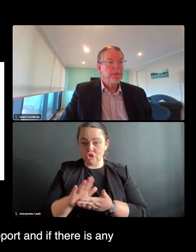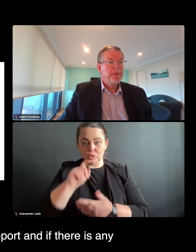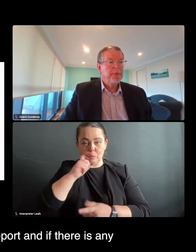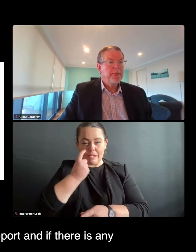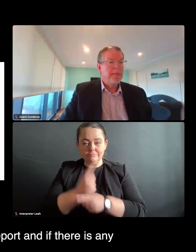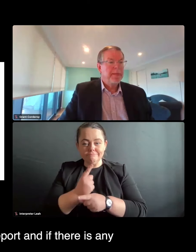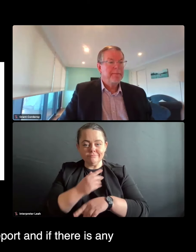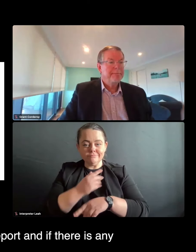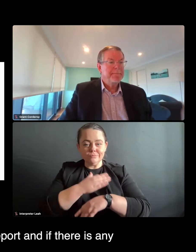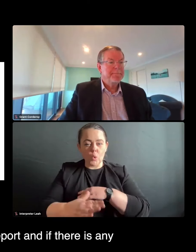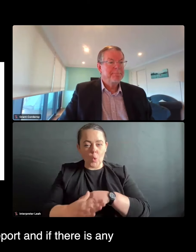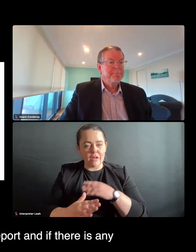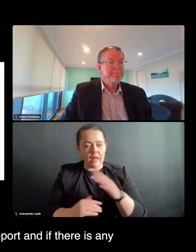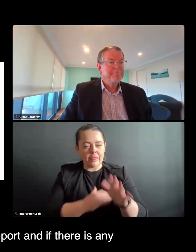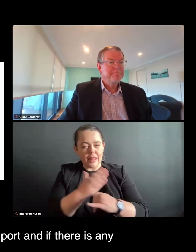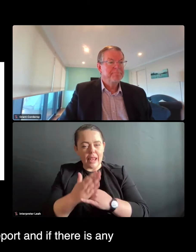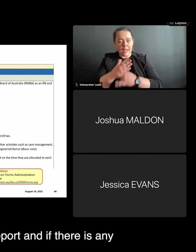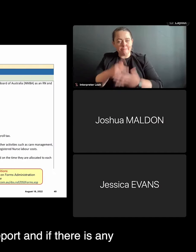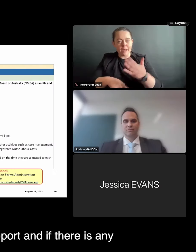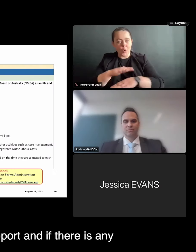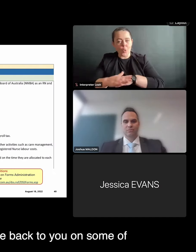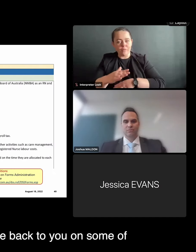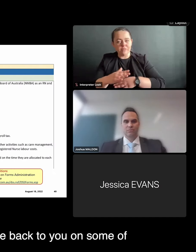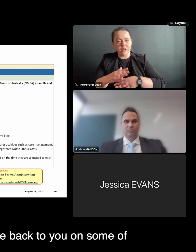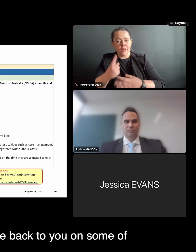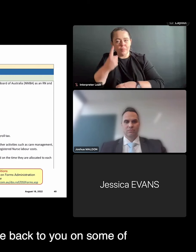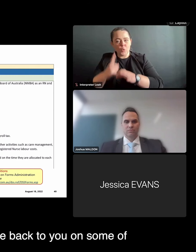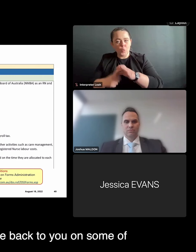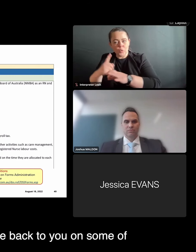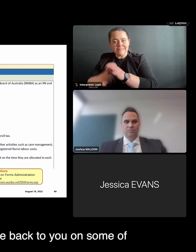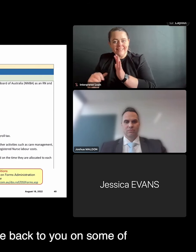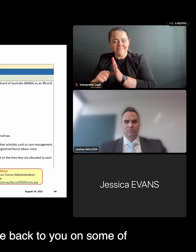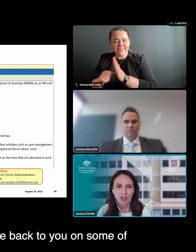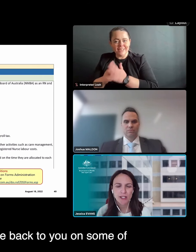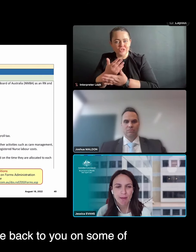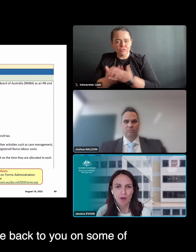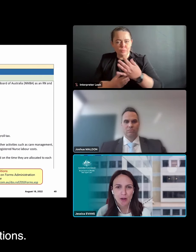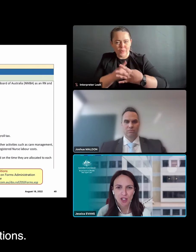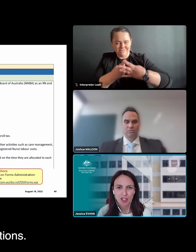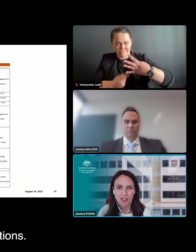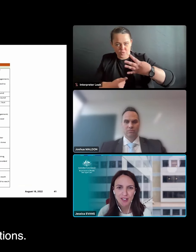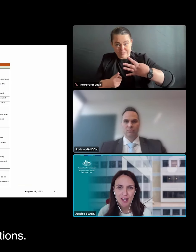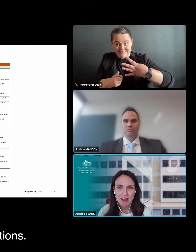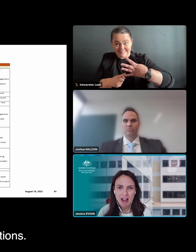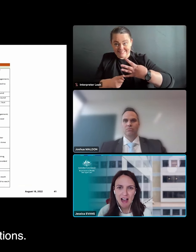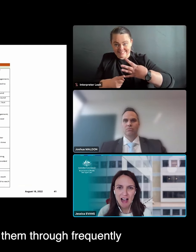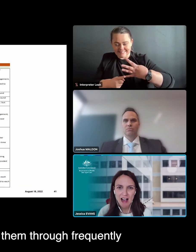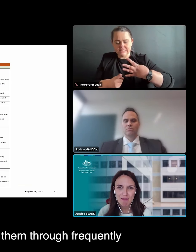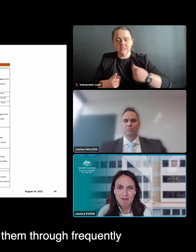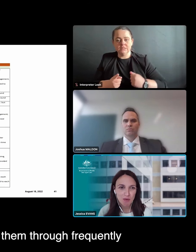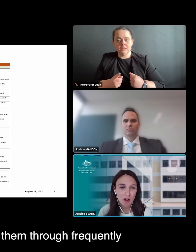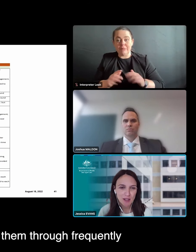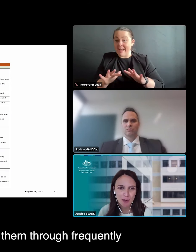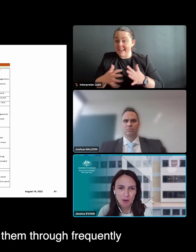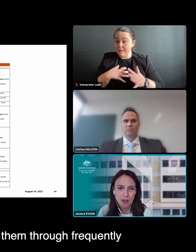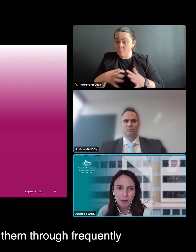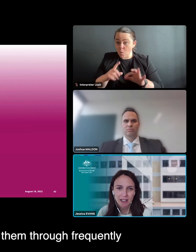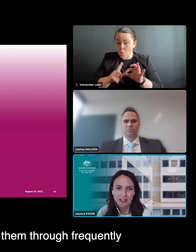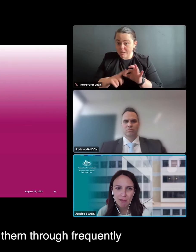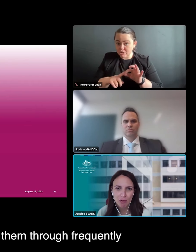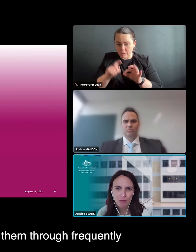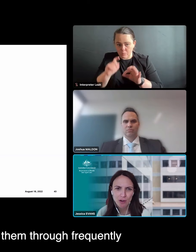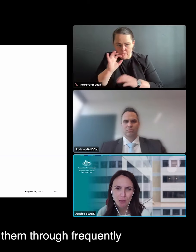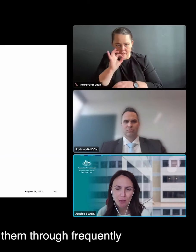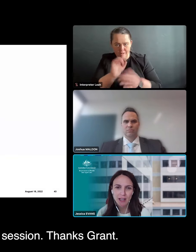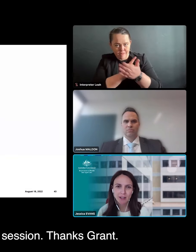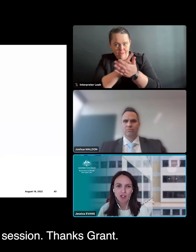of the quarterly financial report, and if there is any time remaining, Grant, I'll come back to you on some of the questions. Otherwise, we will